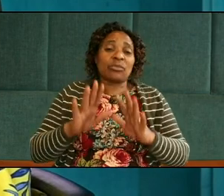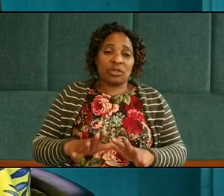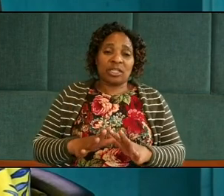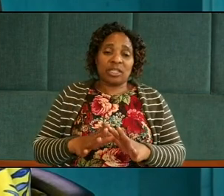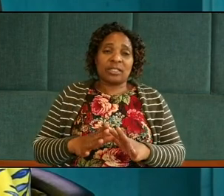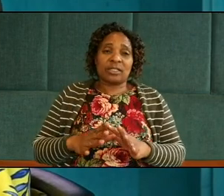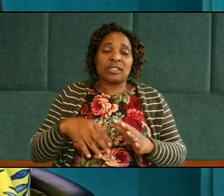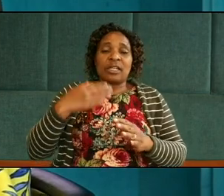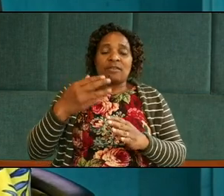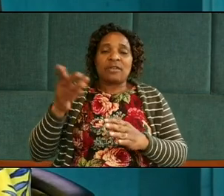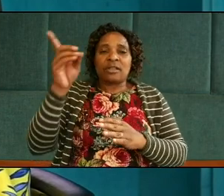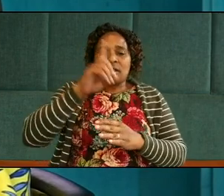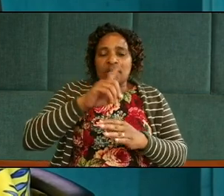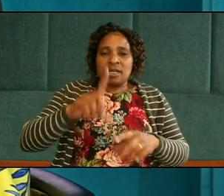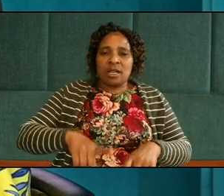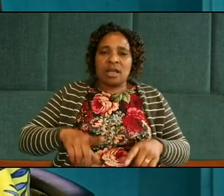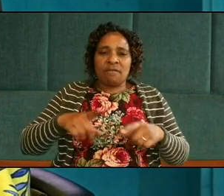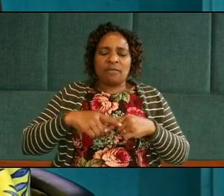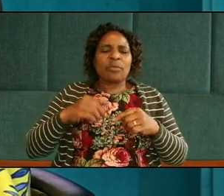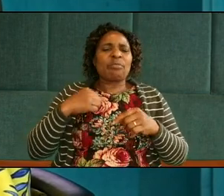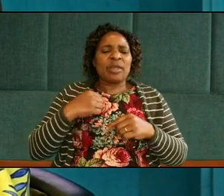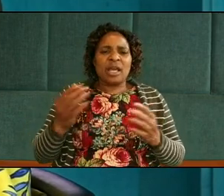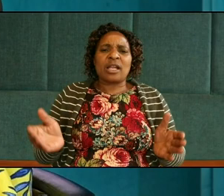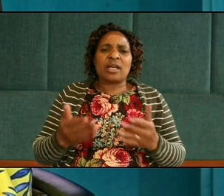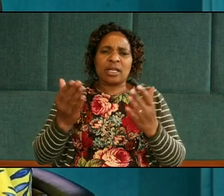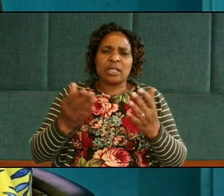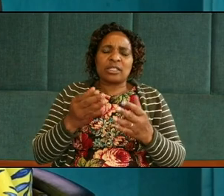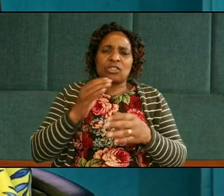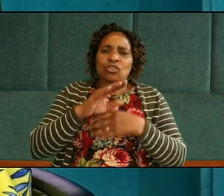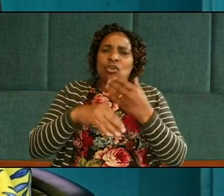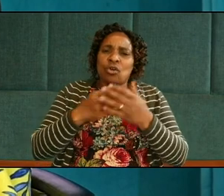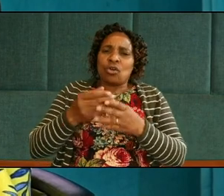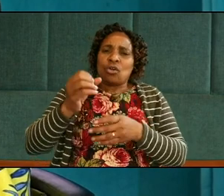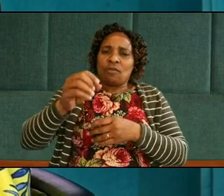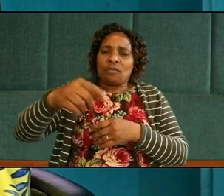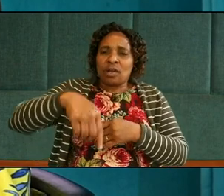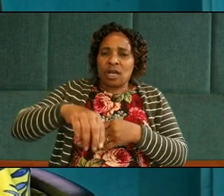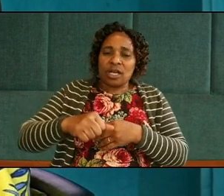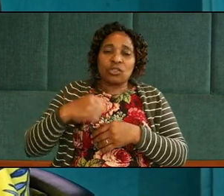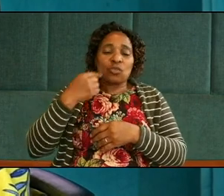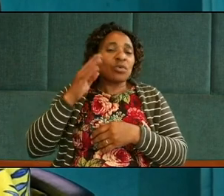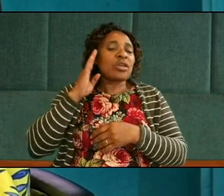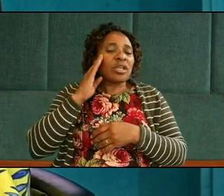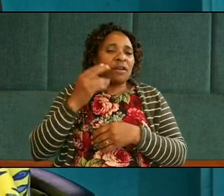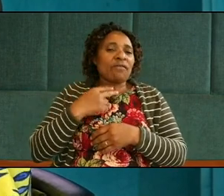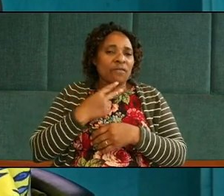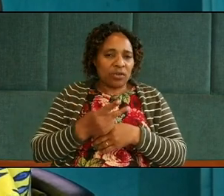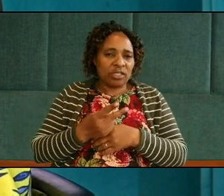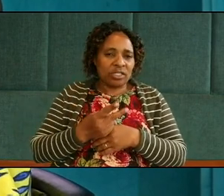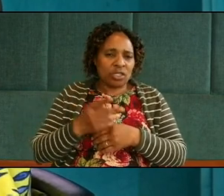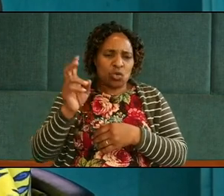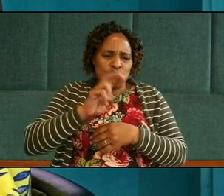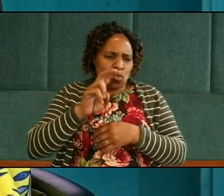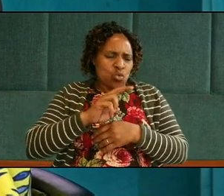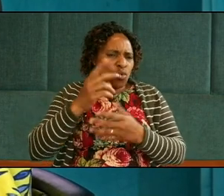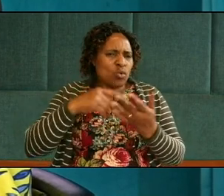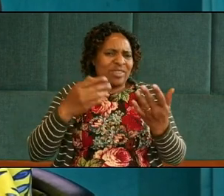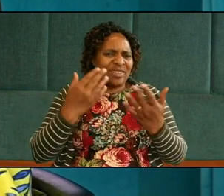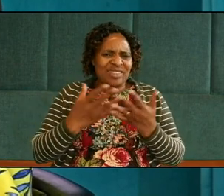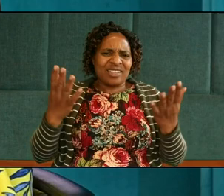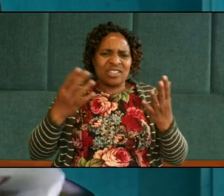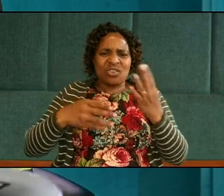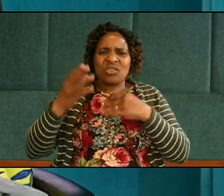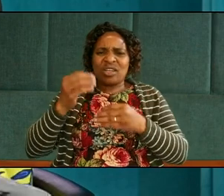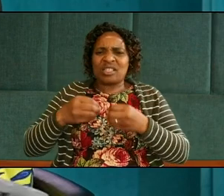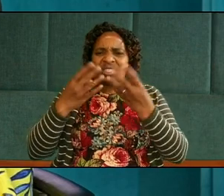in day-to-day lives, I'd encourage every one of us, everyone who hears this voice, you look at what is this thing that God has